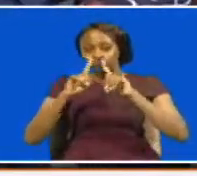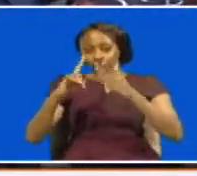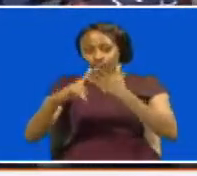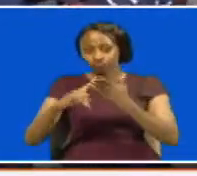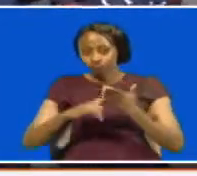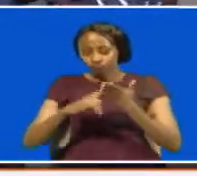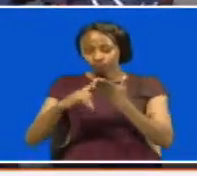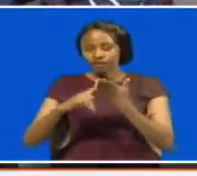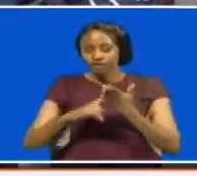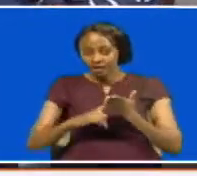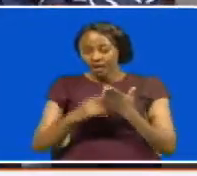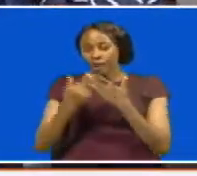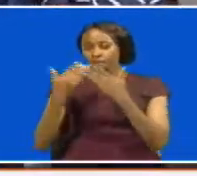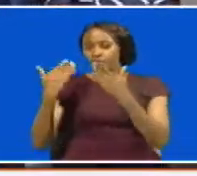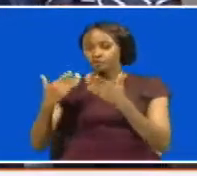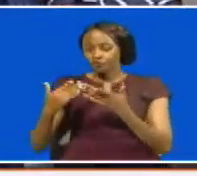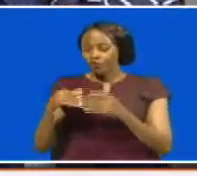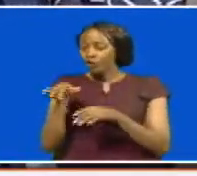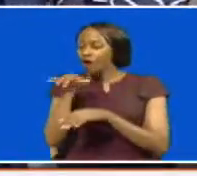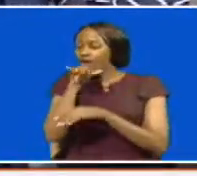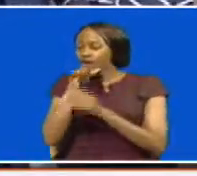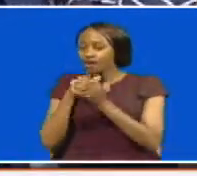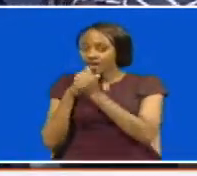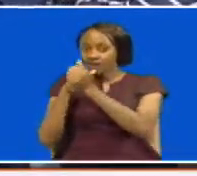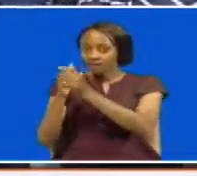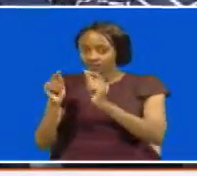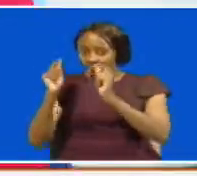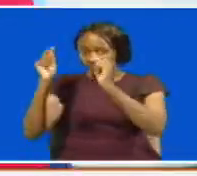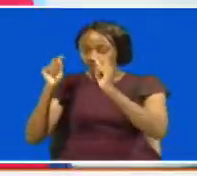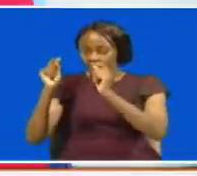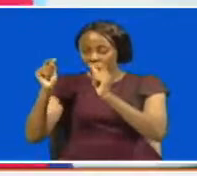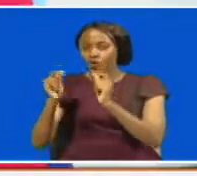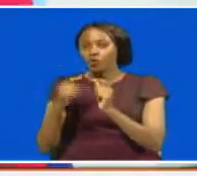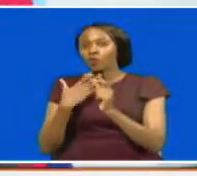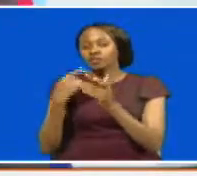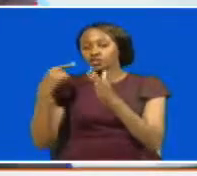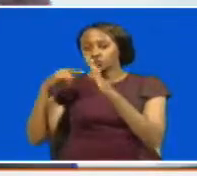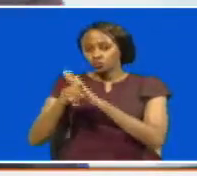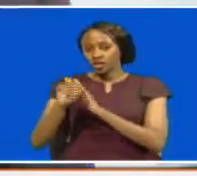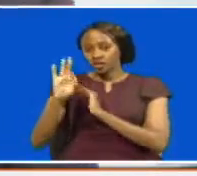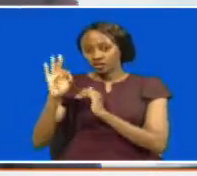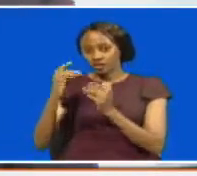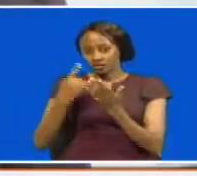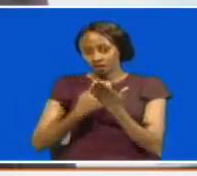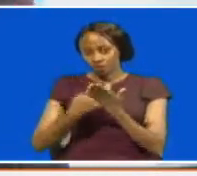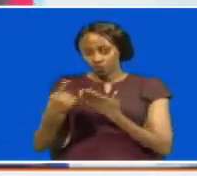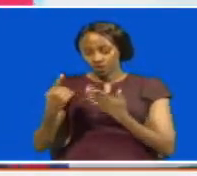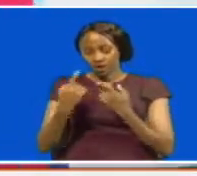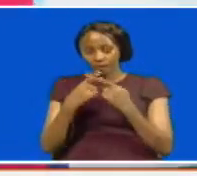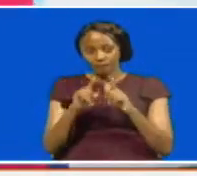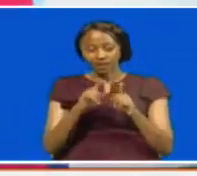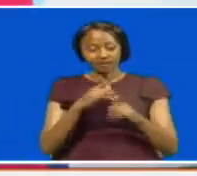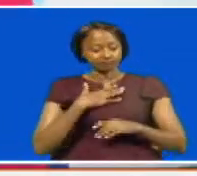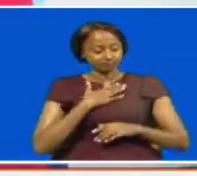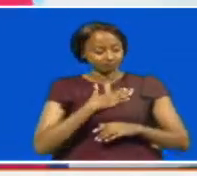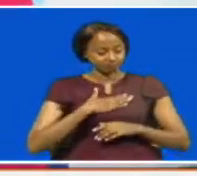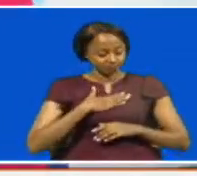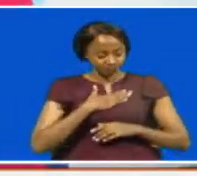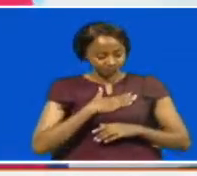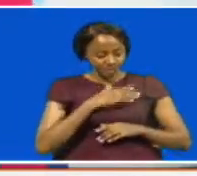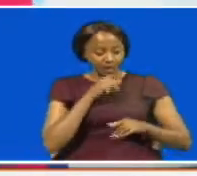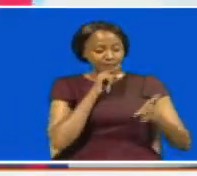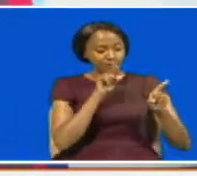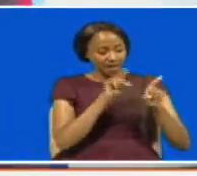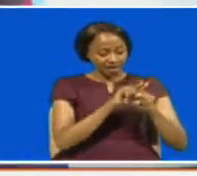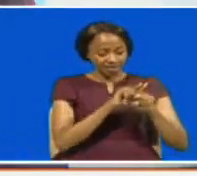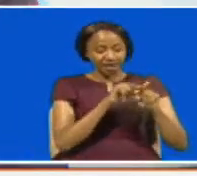mass protest led by Raila Odinga that was getting into the third week. I urge my brother Raila Odinga and